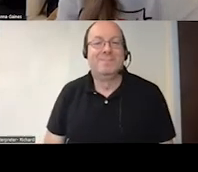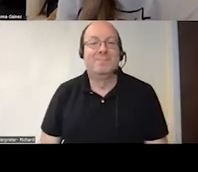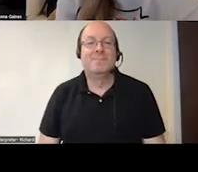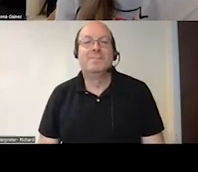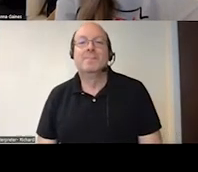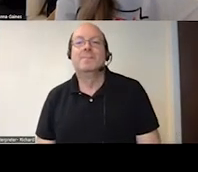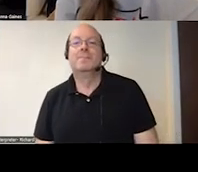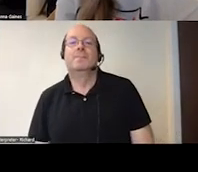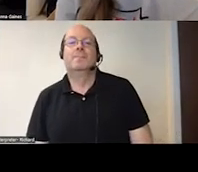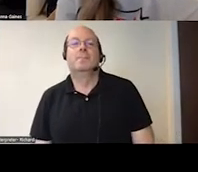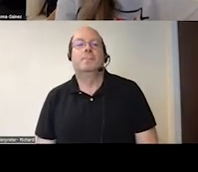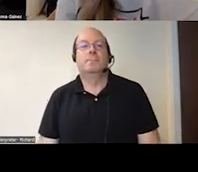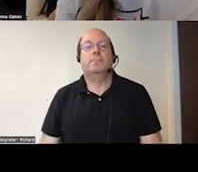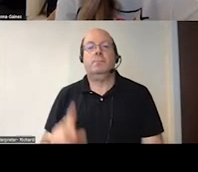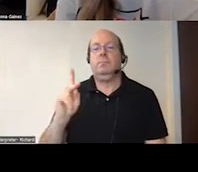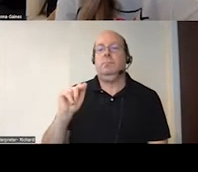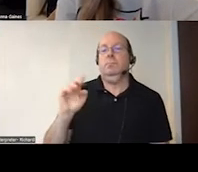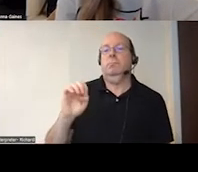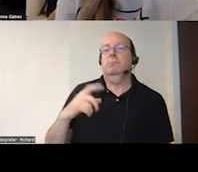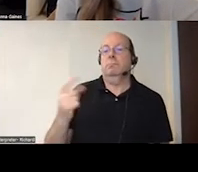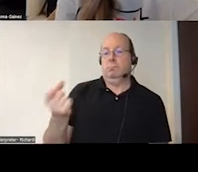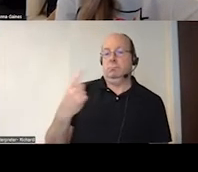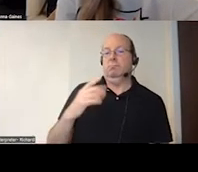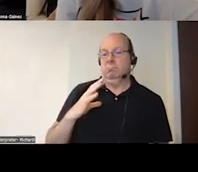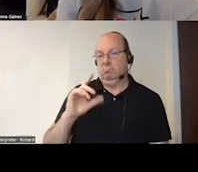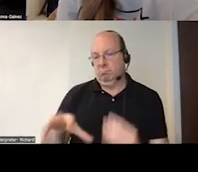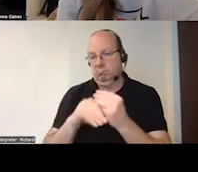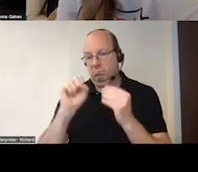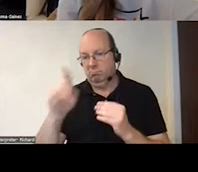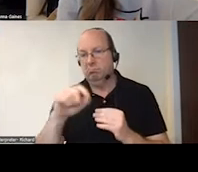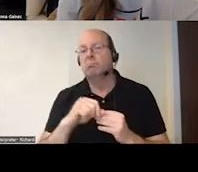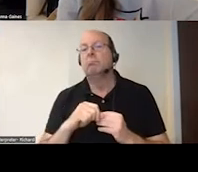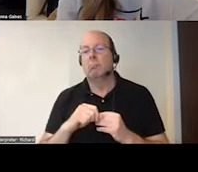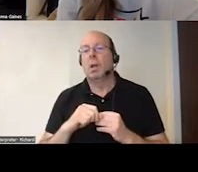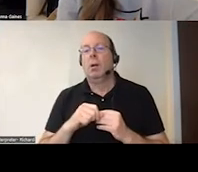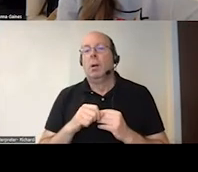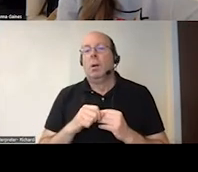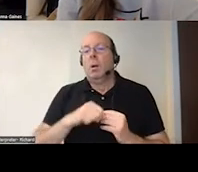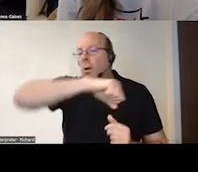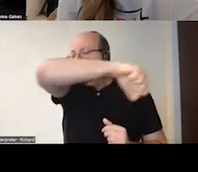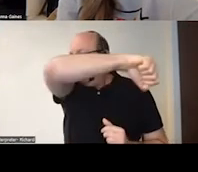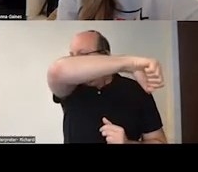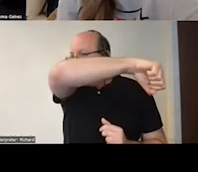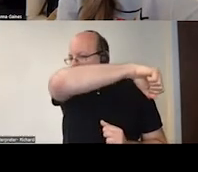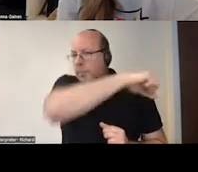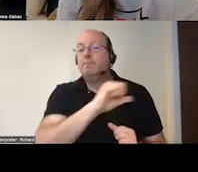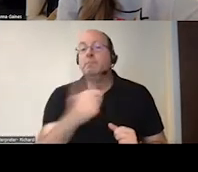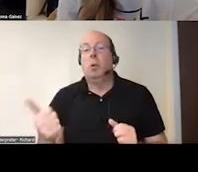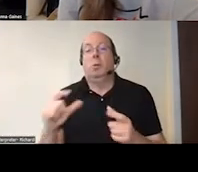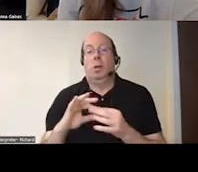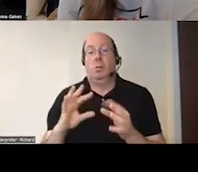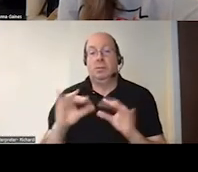Well, in response to that, do you have the opportunity to talk with others who may be experiencing some of those same